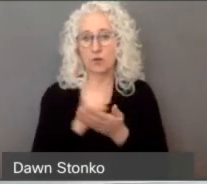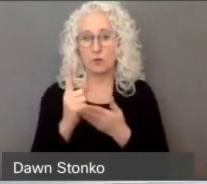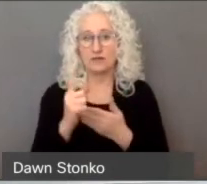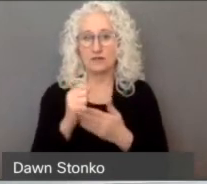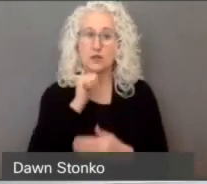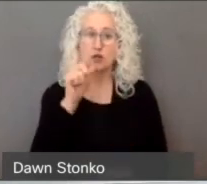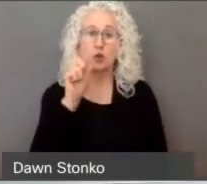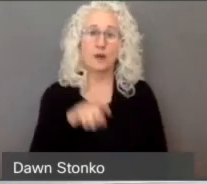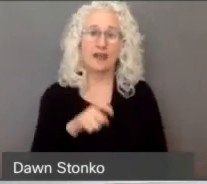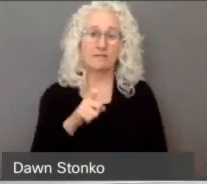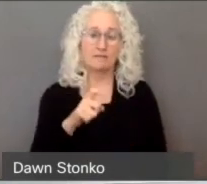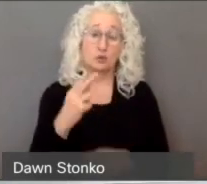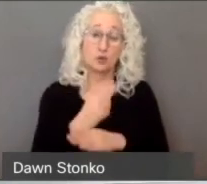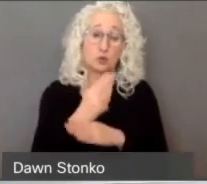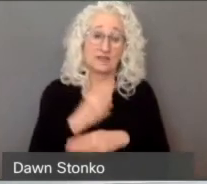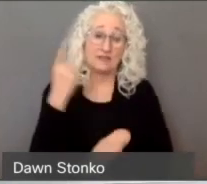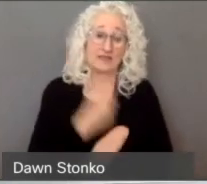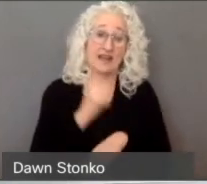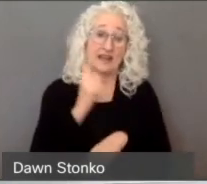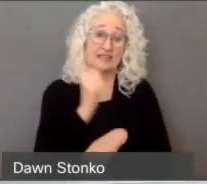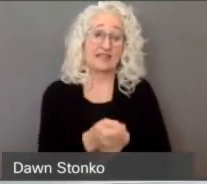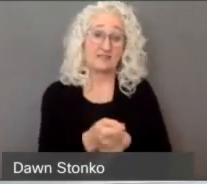throughout that time frame.